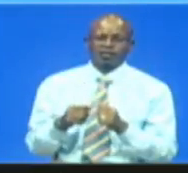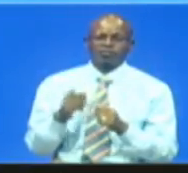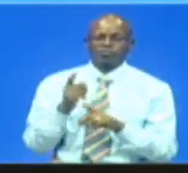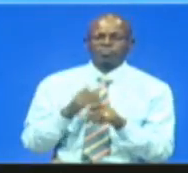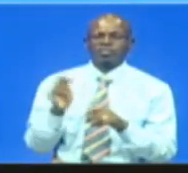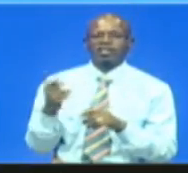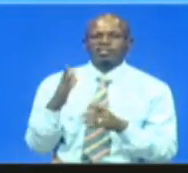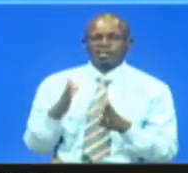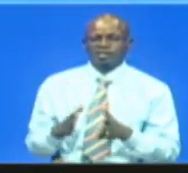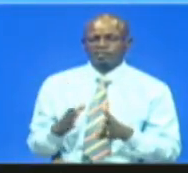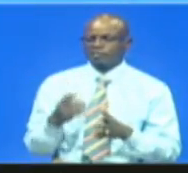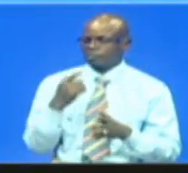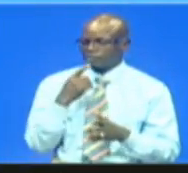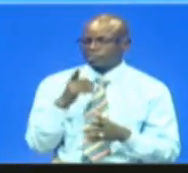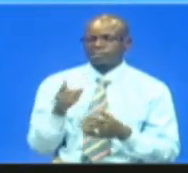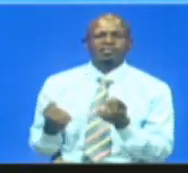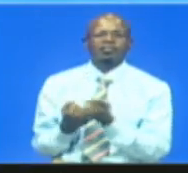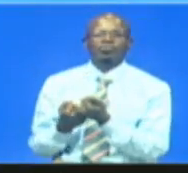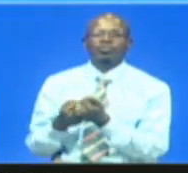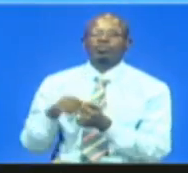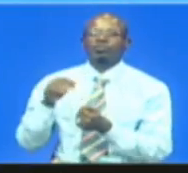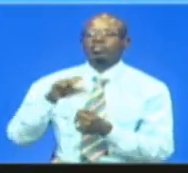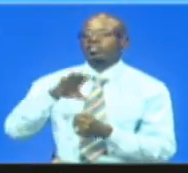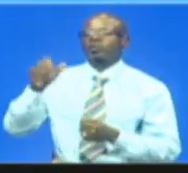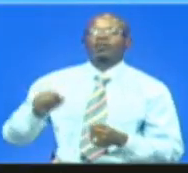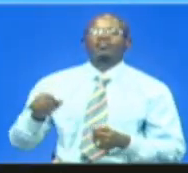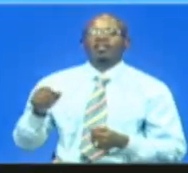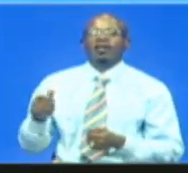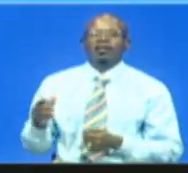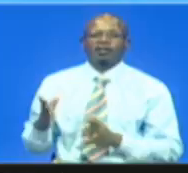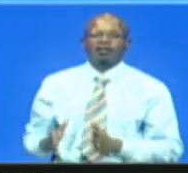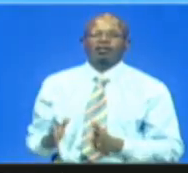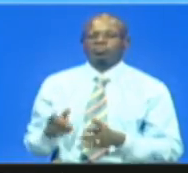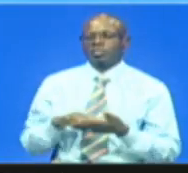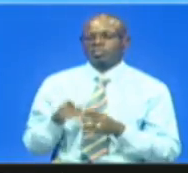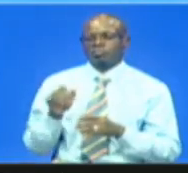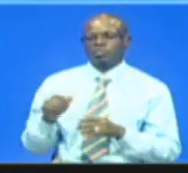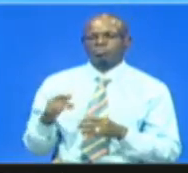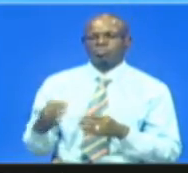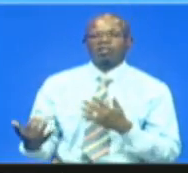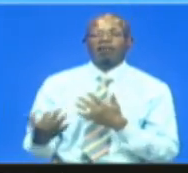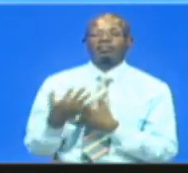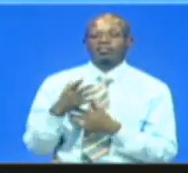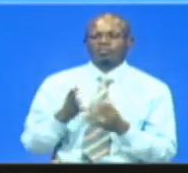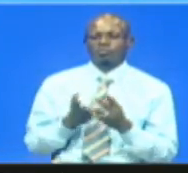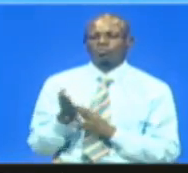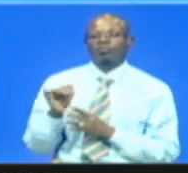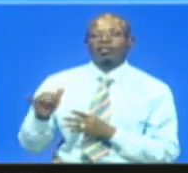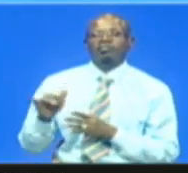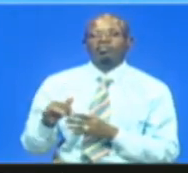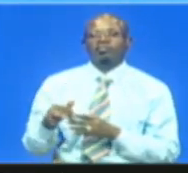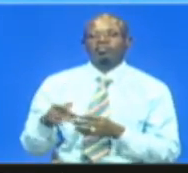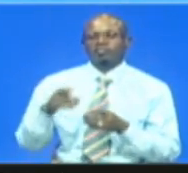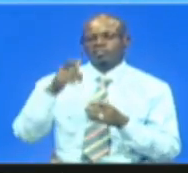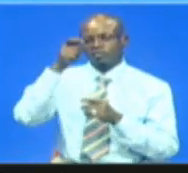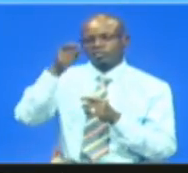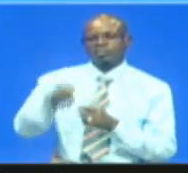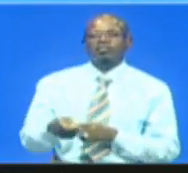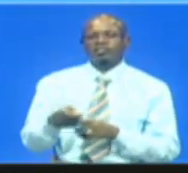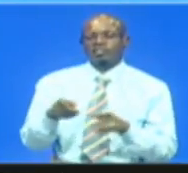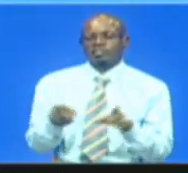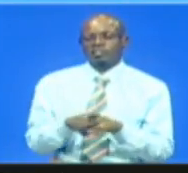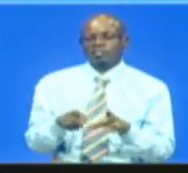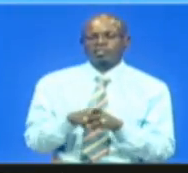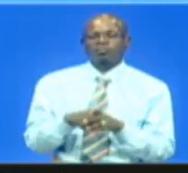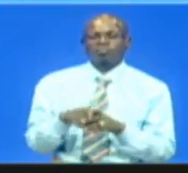That Margaret Nyerera is also one of the athletes who may be affected by this ruling. And also, Athletics Kenya, which is the body that